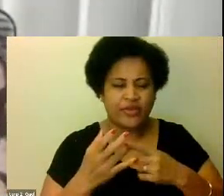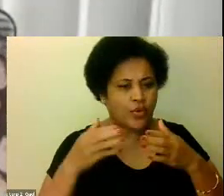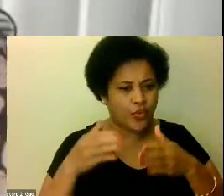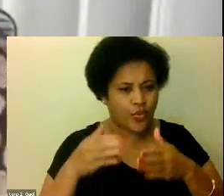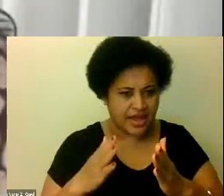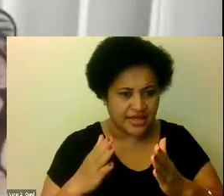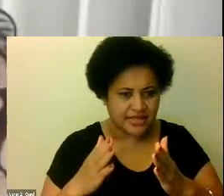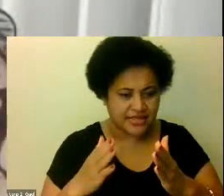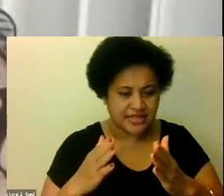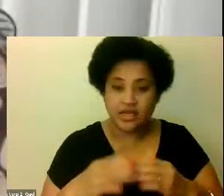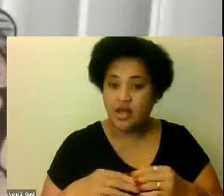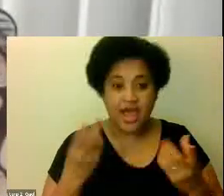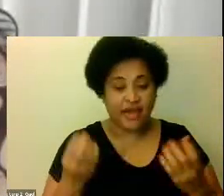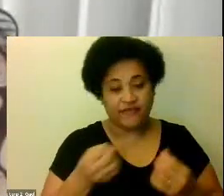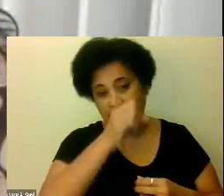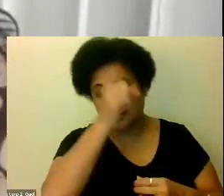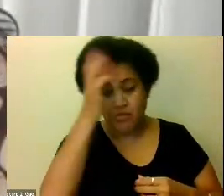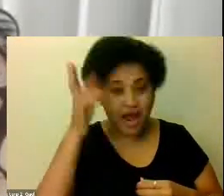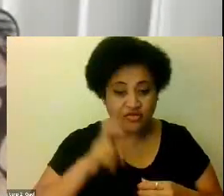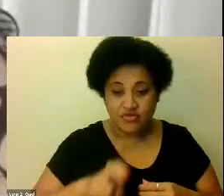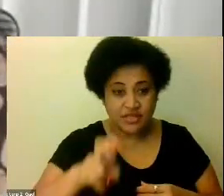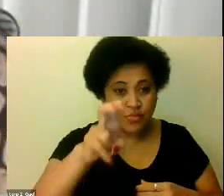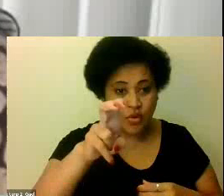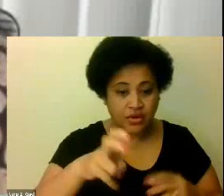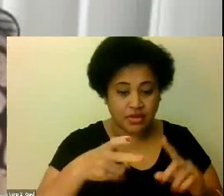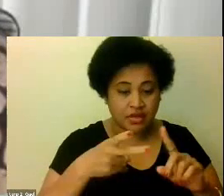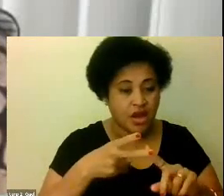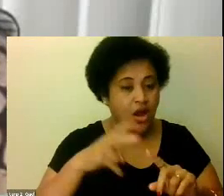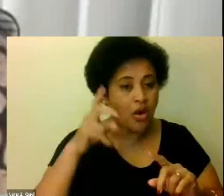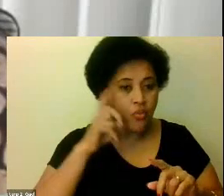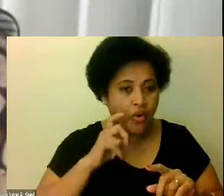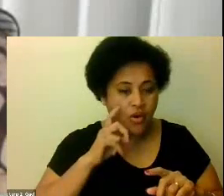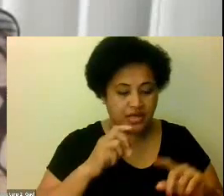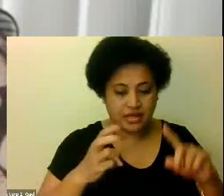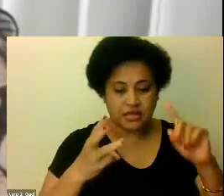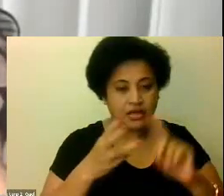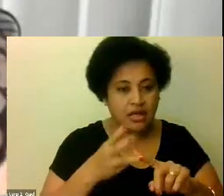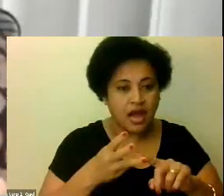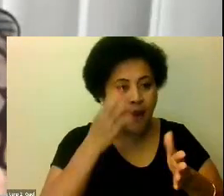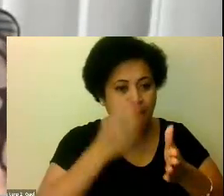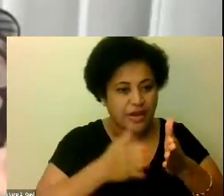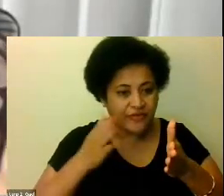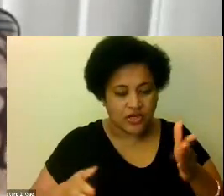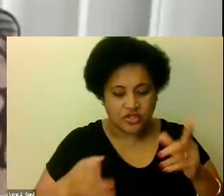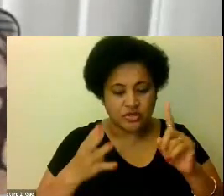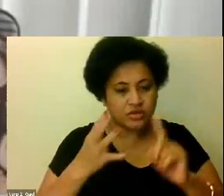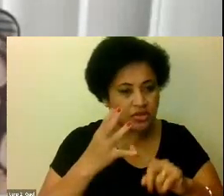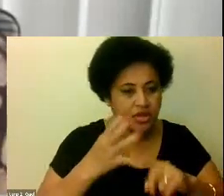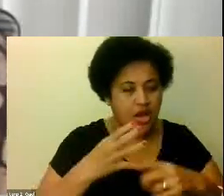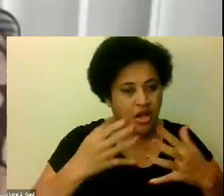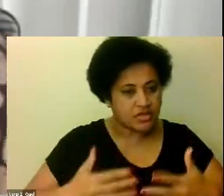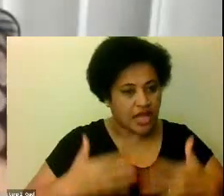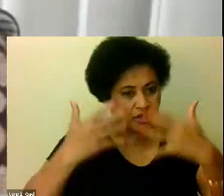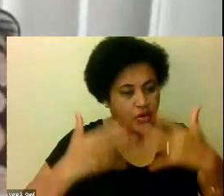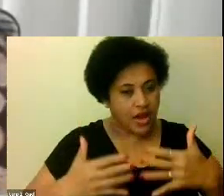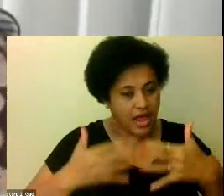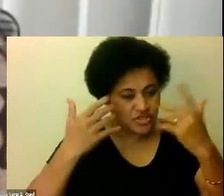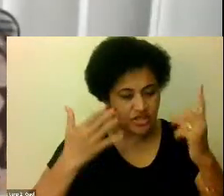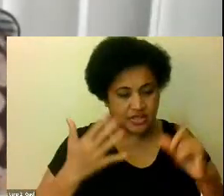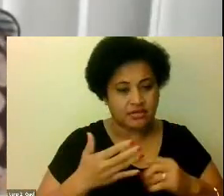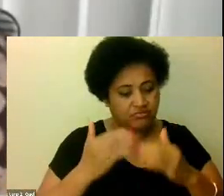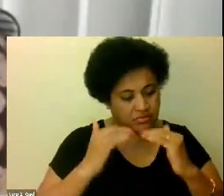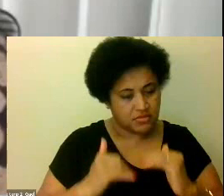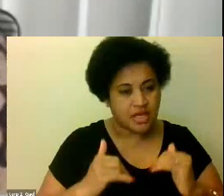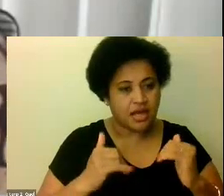smart transportation, water and energy supply, smart manufacturing, data collection, storage, and use. And I think all of